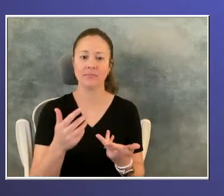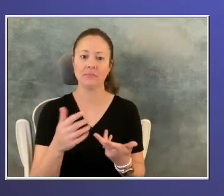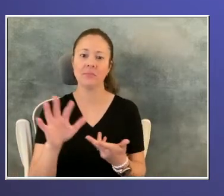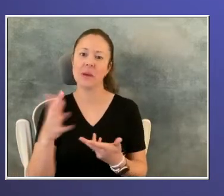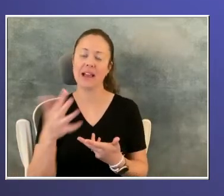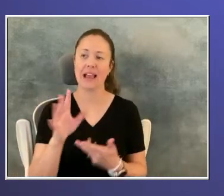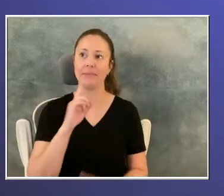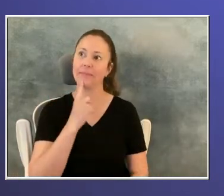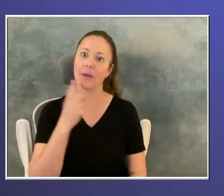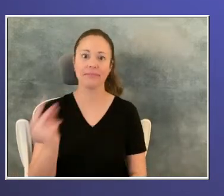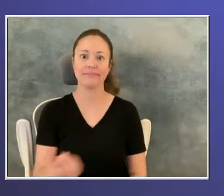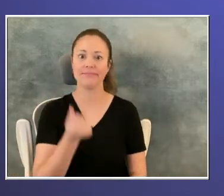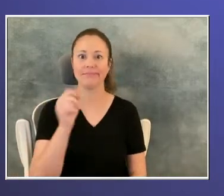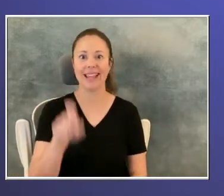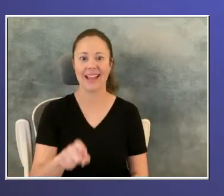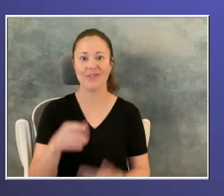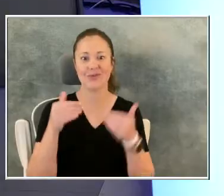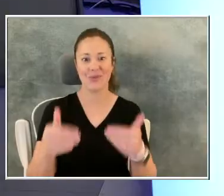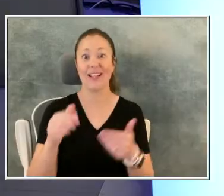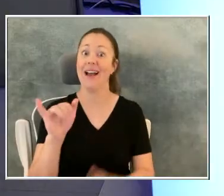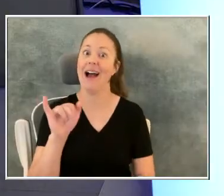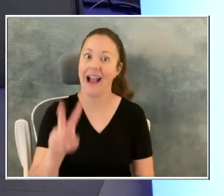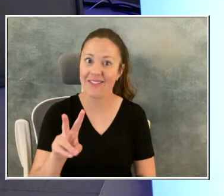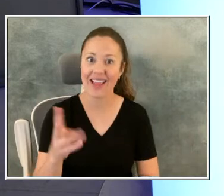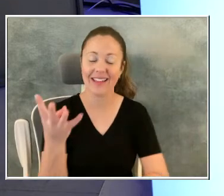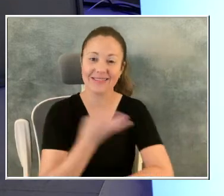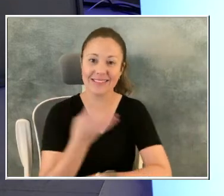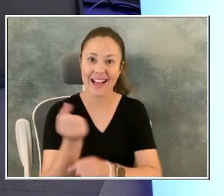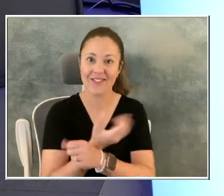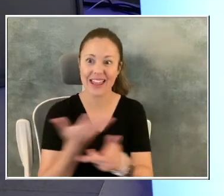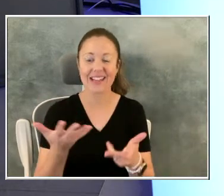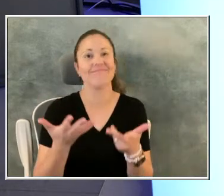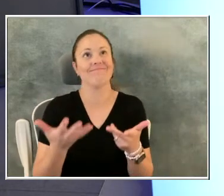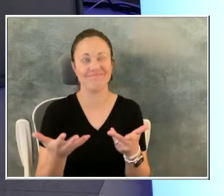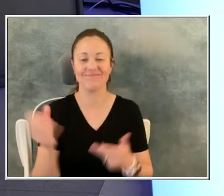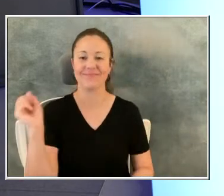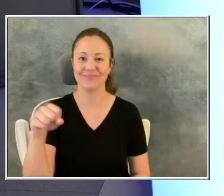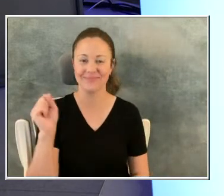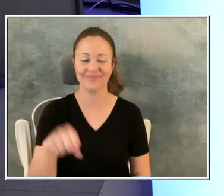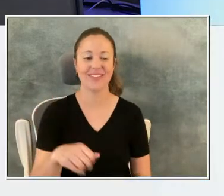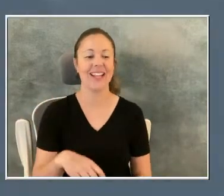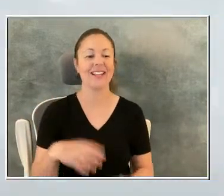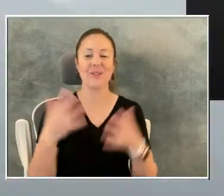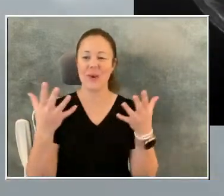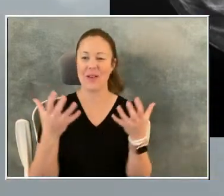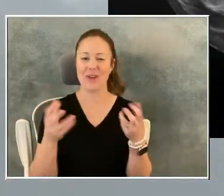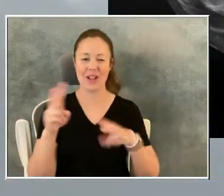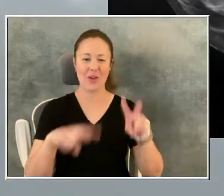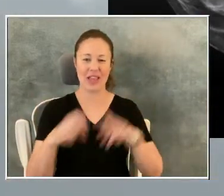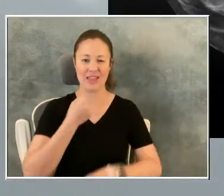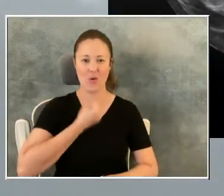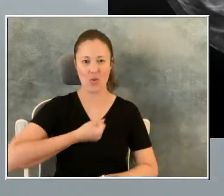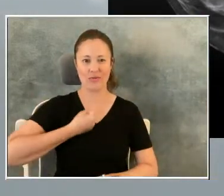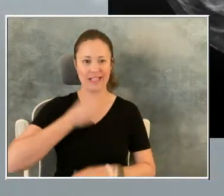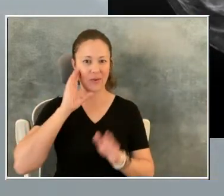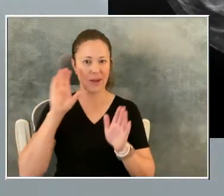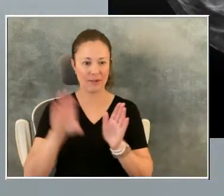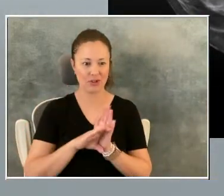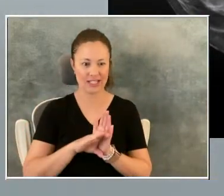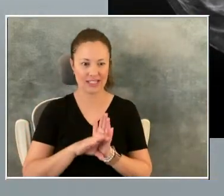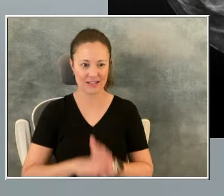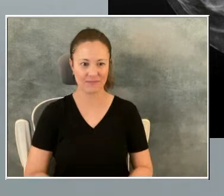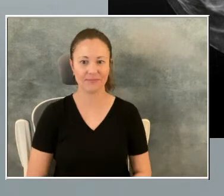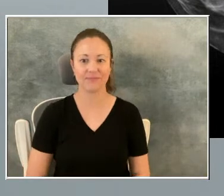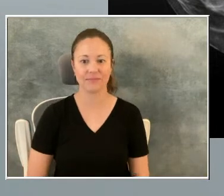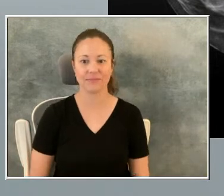get the IV. So it's a bummer, but you got to do it. Yep. So I want to look at the ultrasound images. Dr. Winblad,